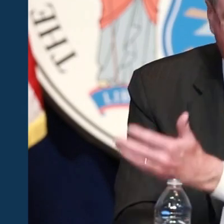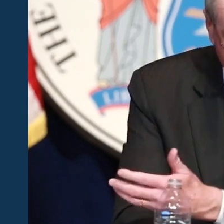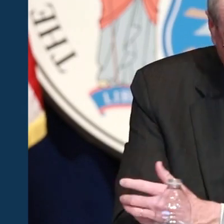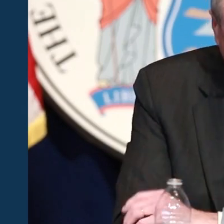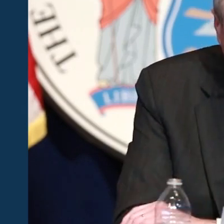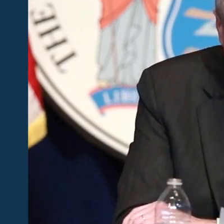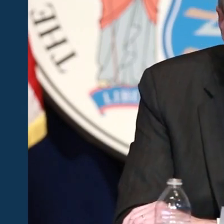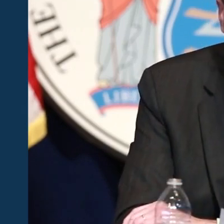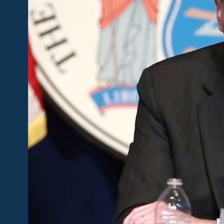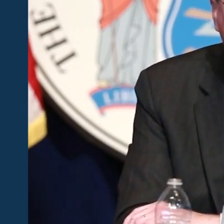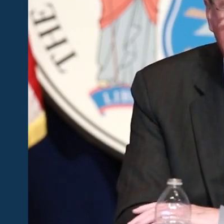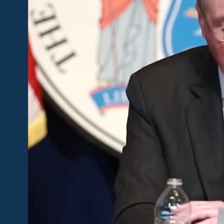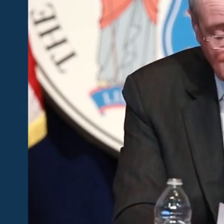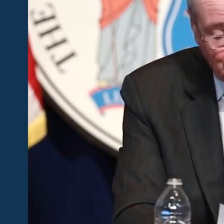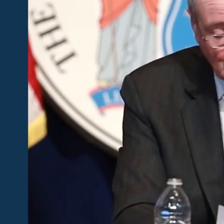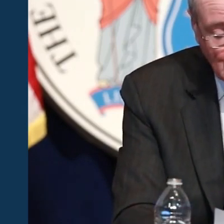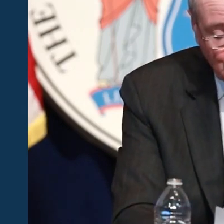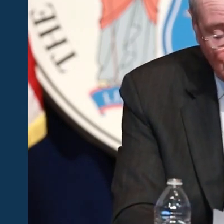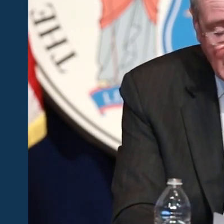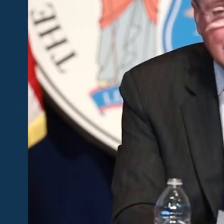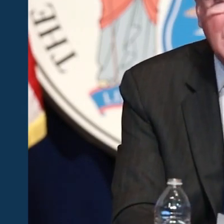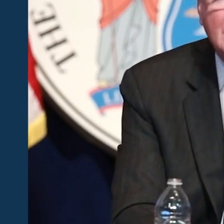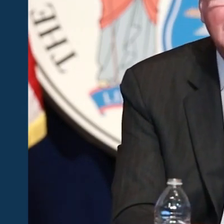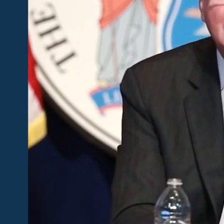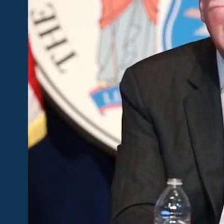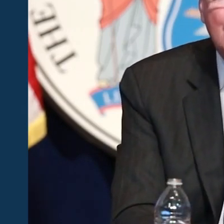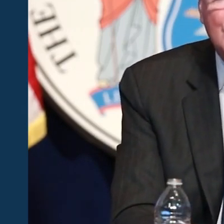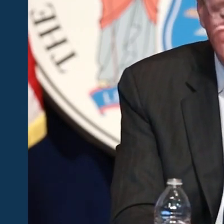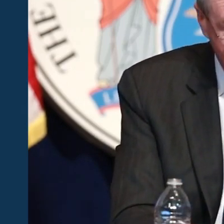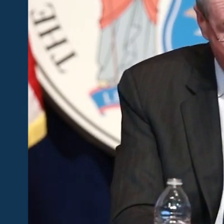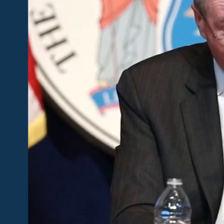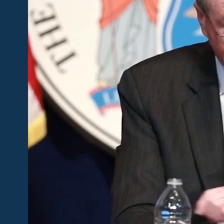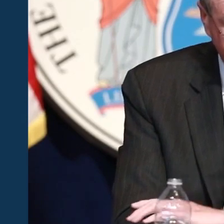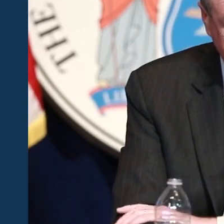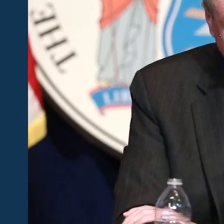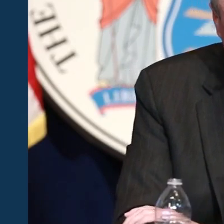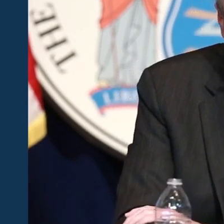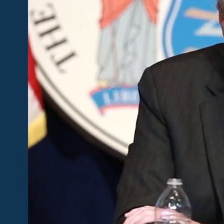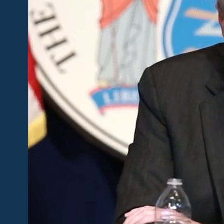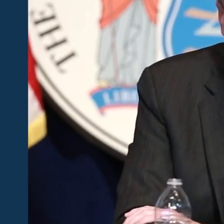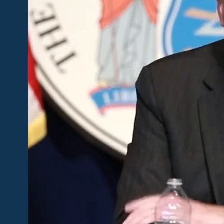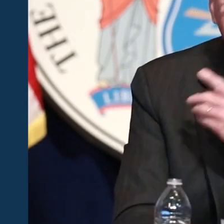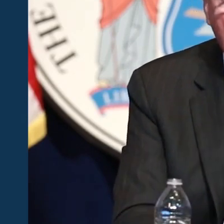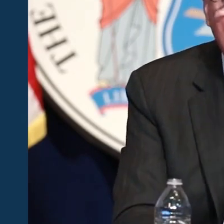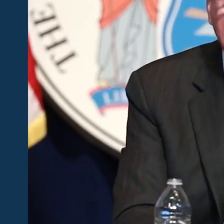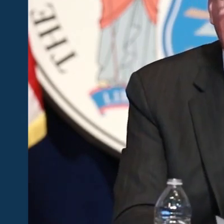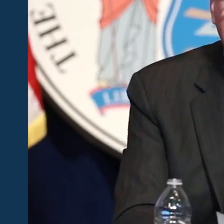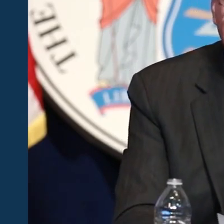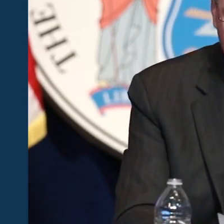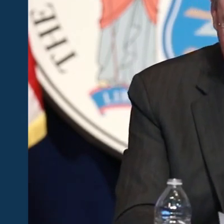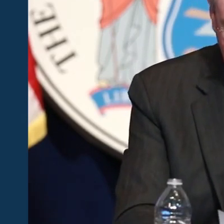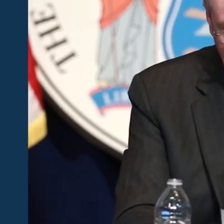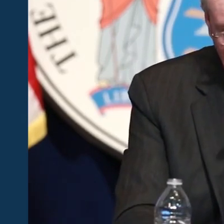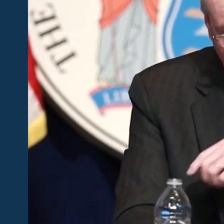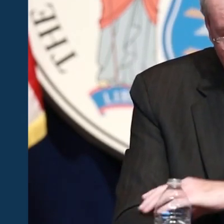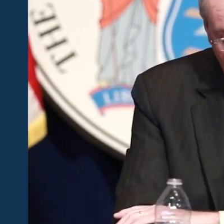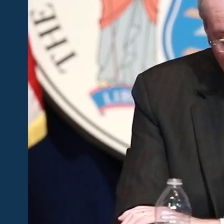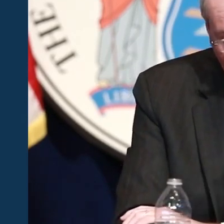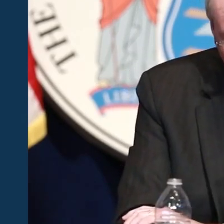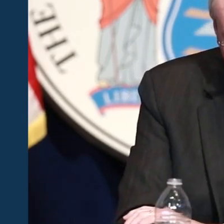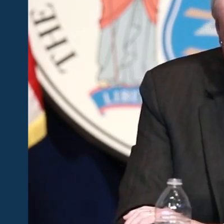other residents who have 3D printers so they can make even more. And in Bergen County,